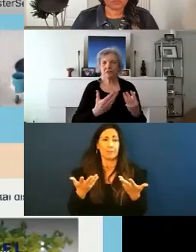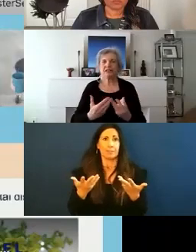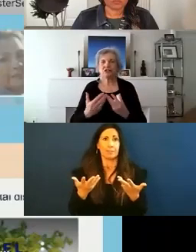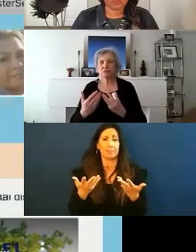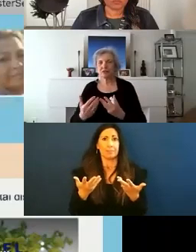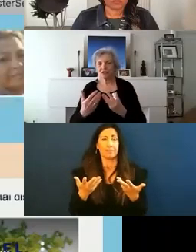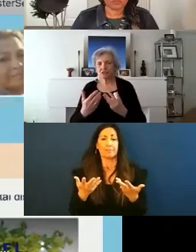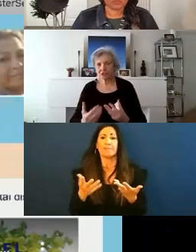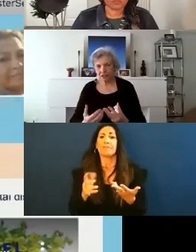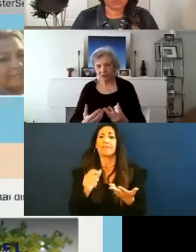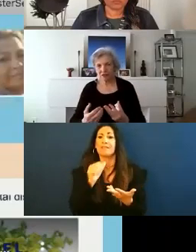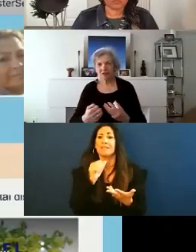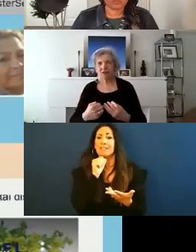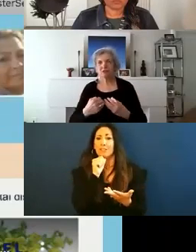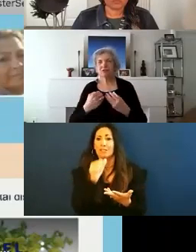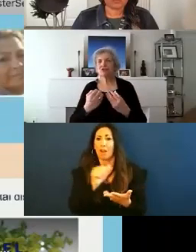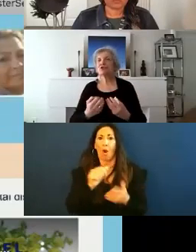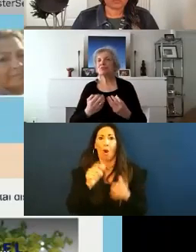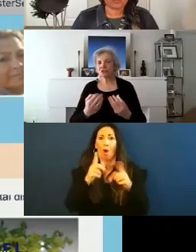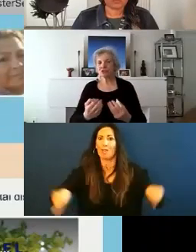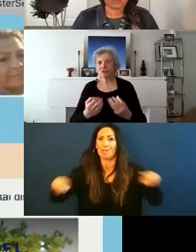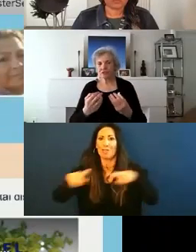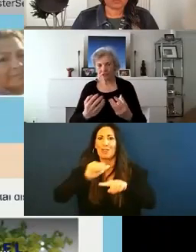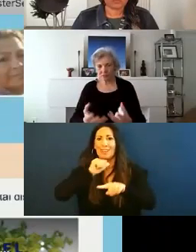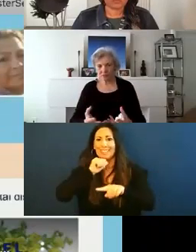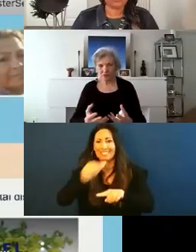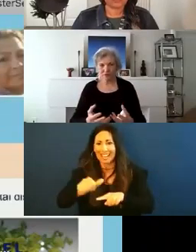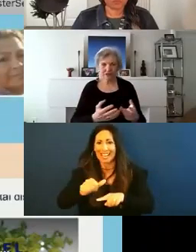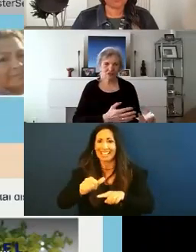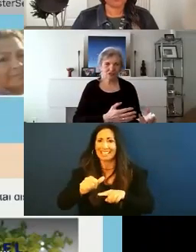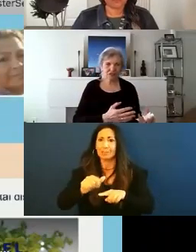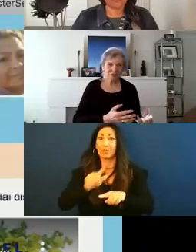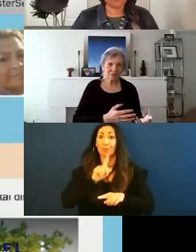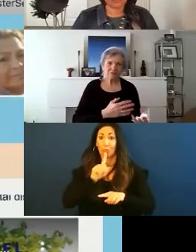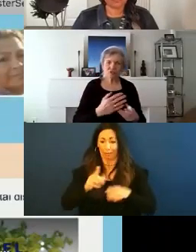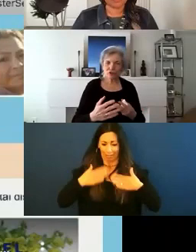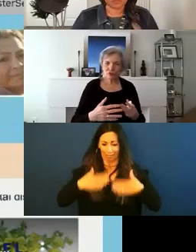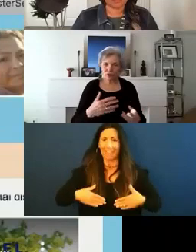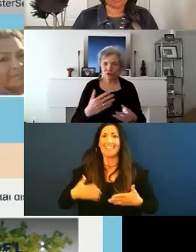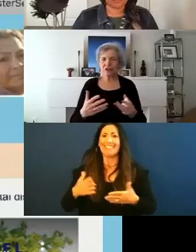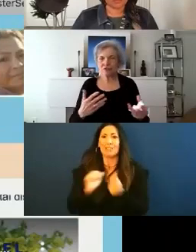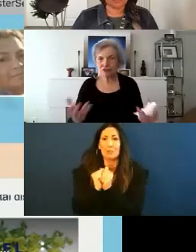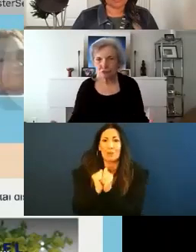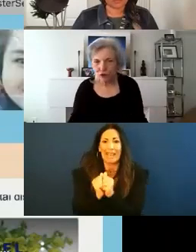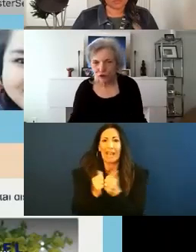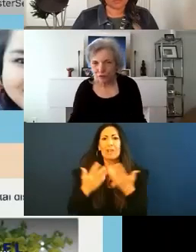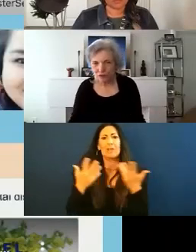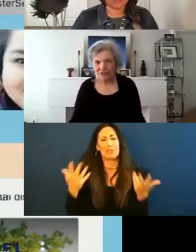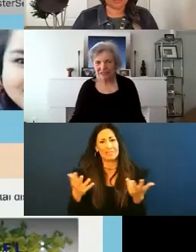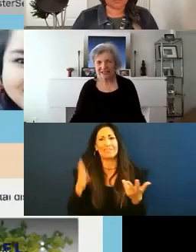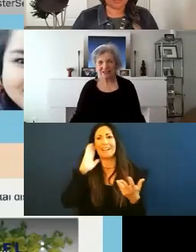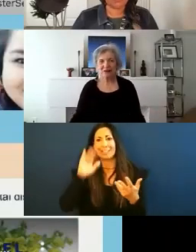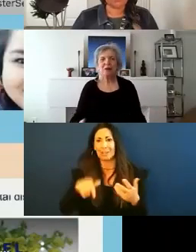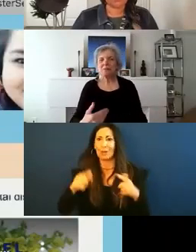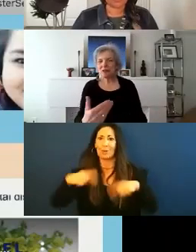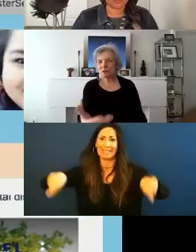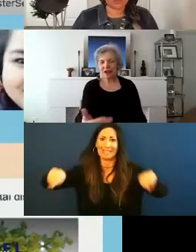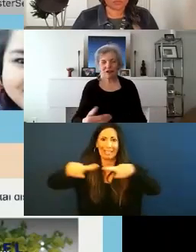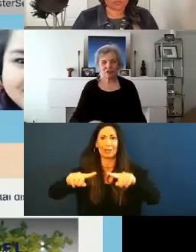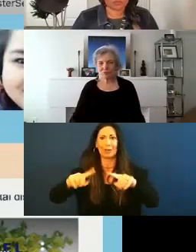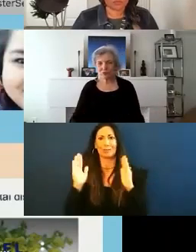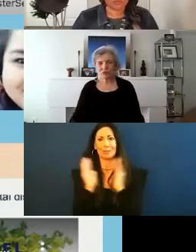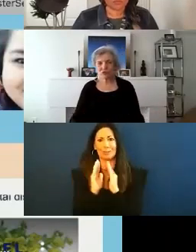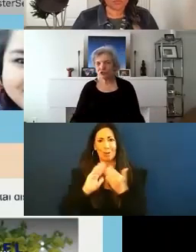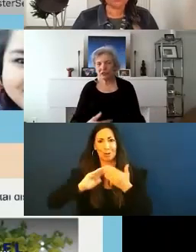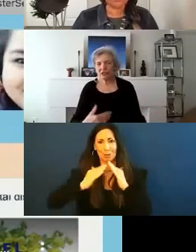not place-based together be too much of an inhibitor, and say, we're kind of a small community here around